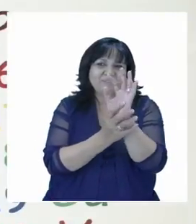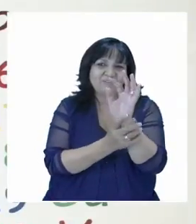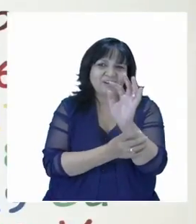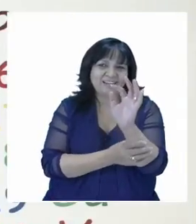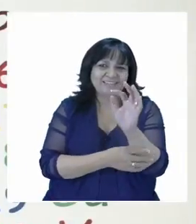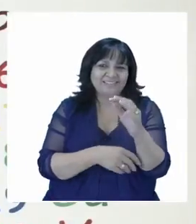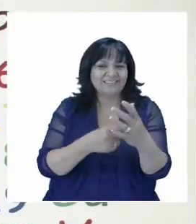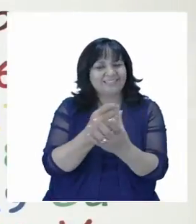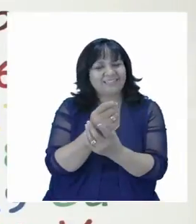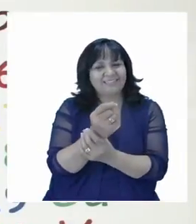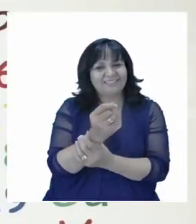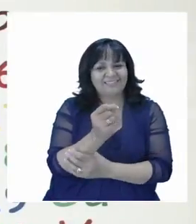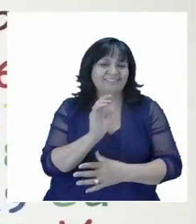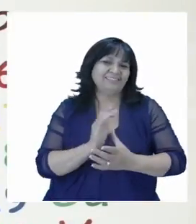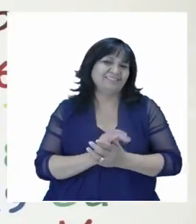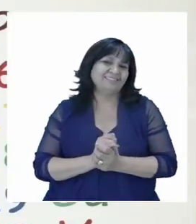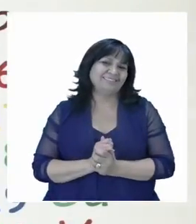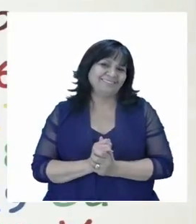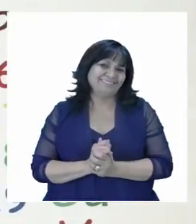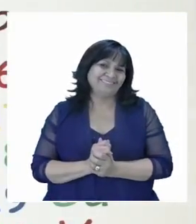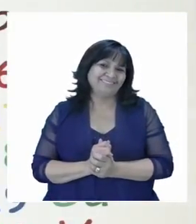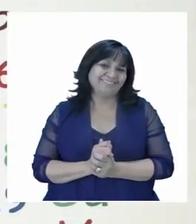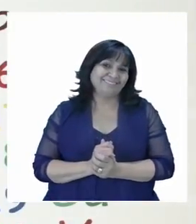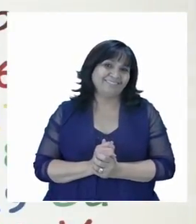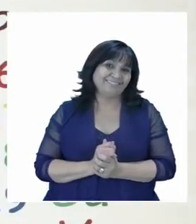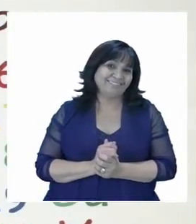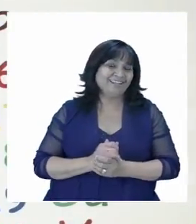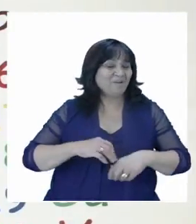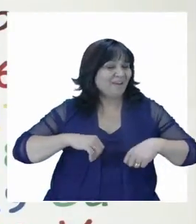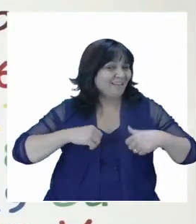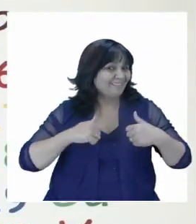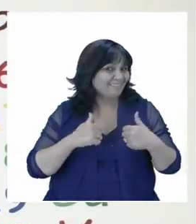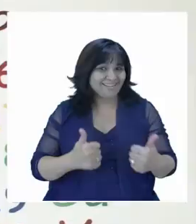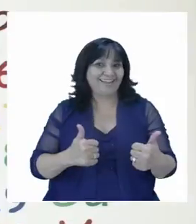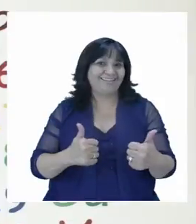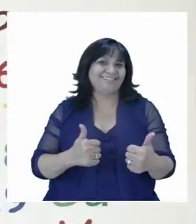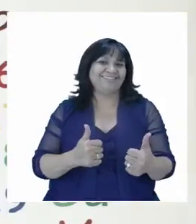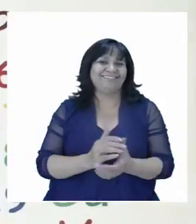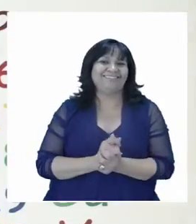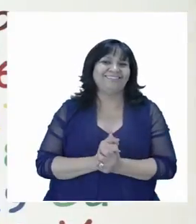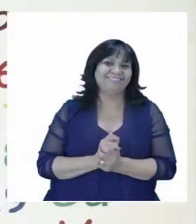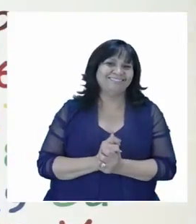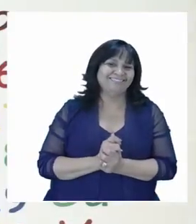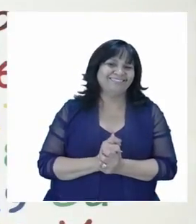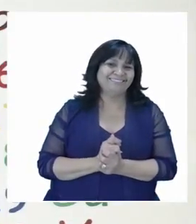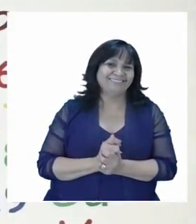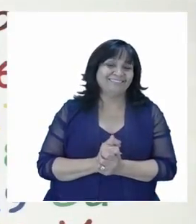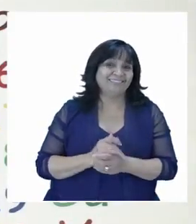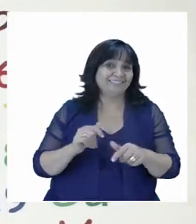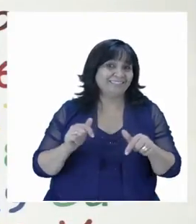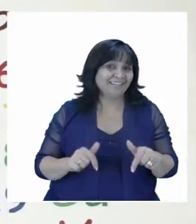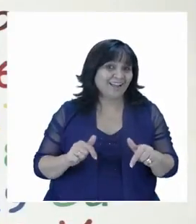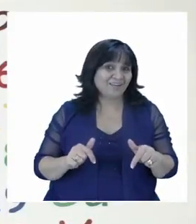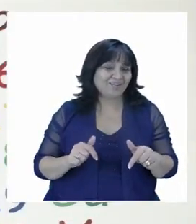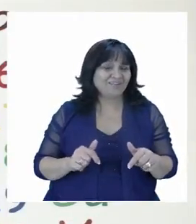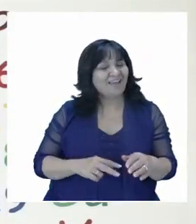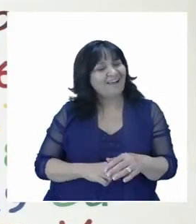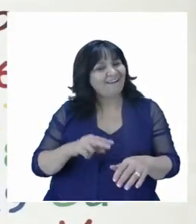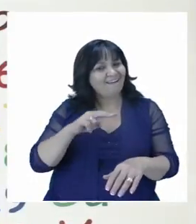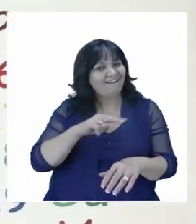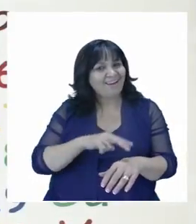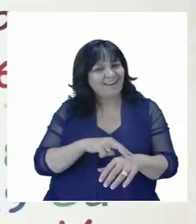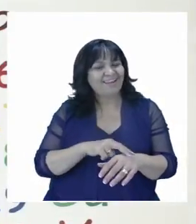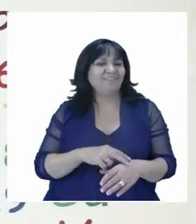on our wrists. Well done! Now we are ready for our